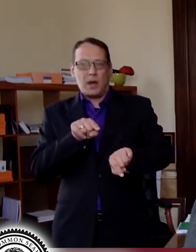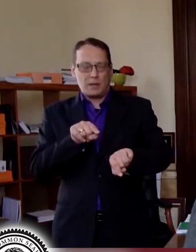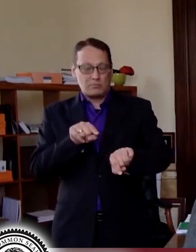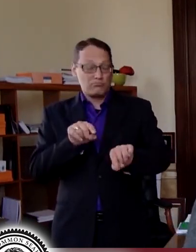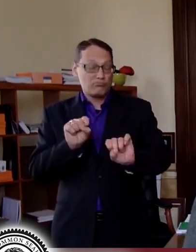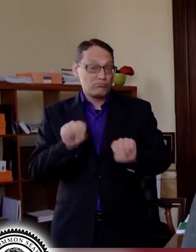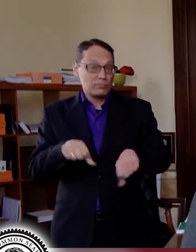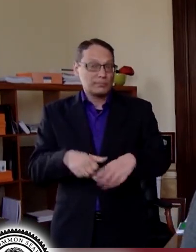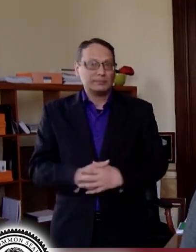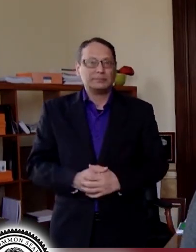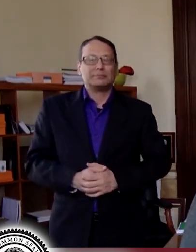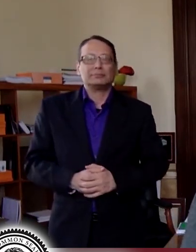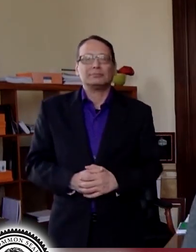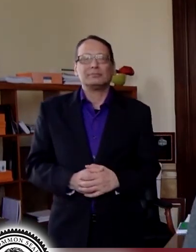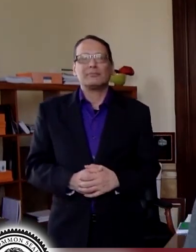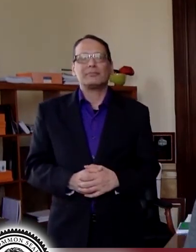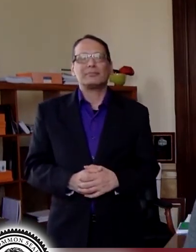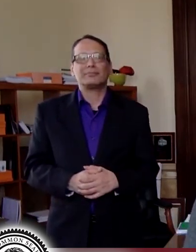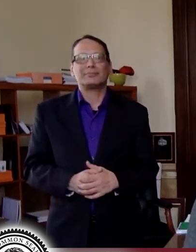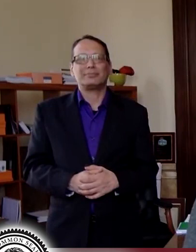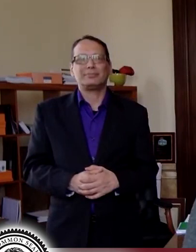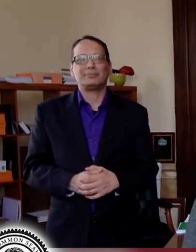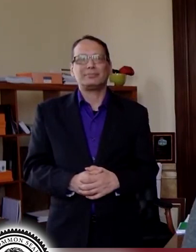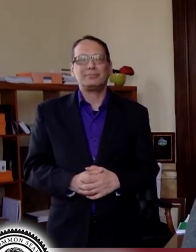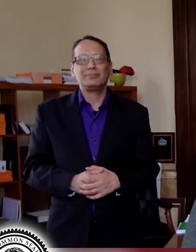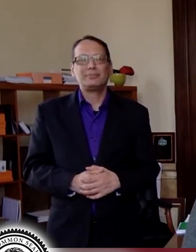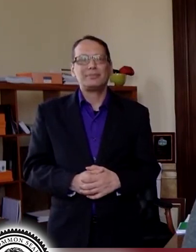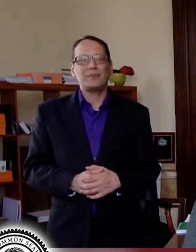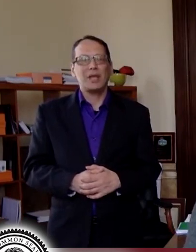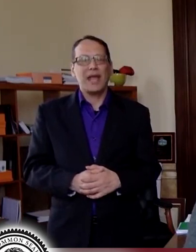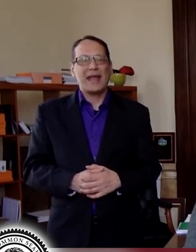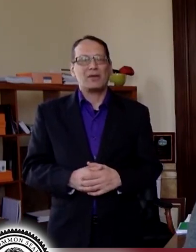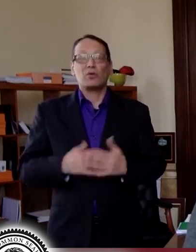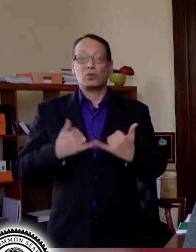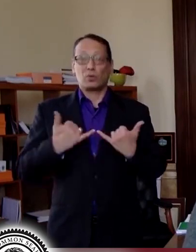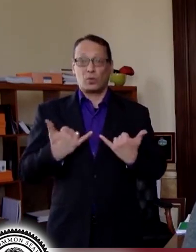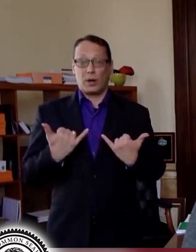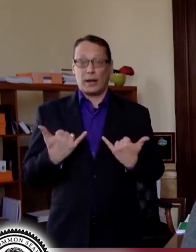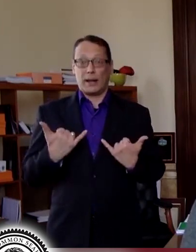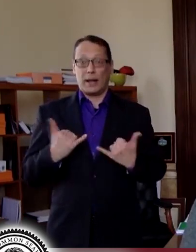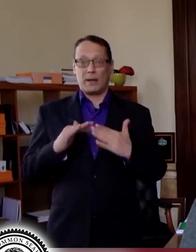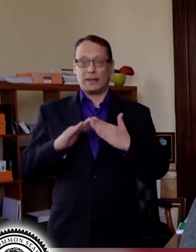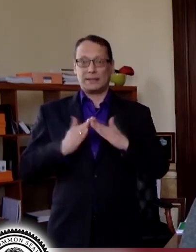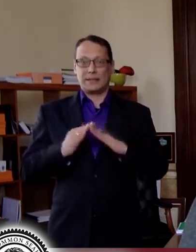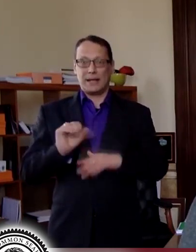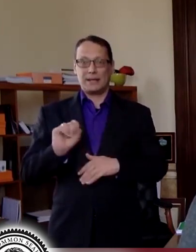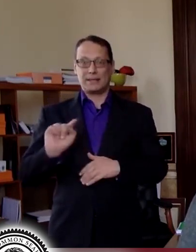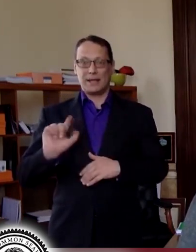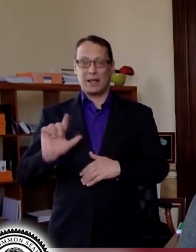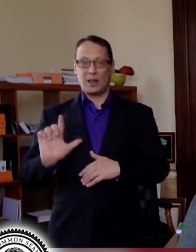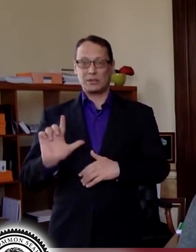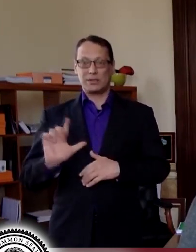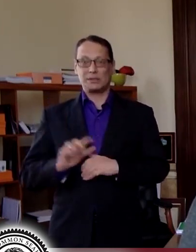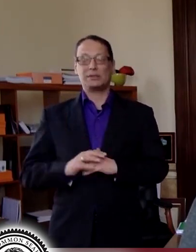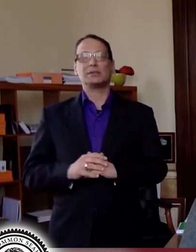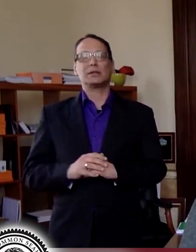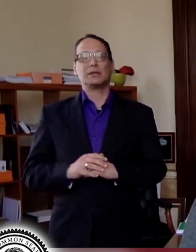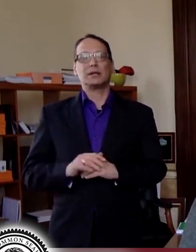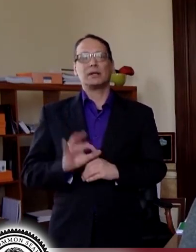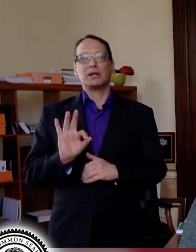can. So, as of right now, in the city of St. Louis, there